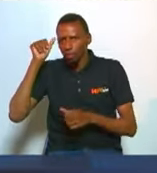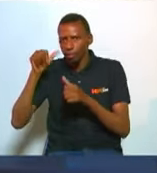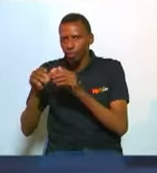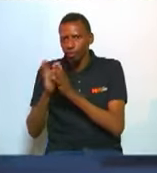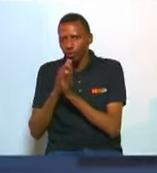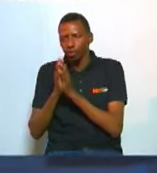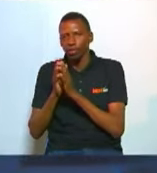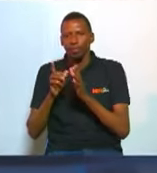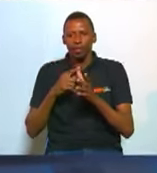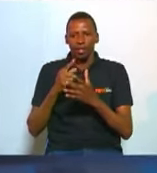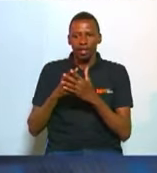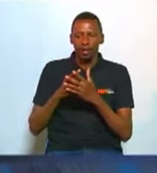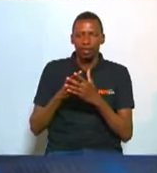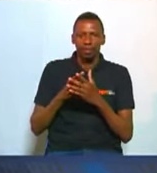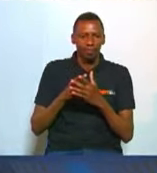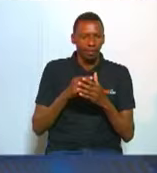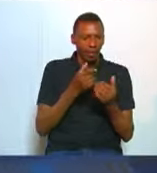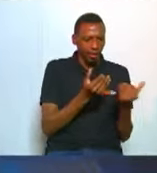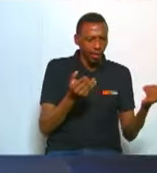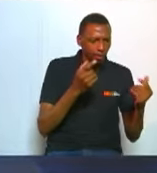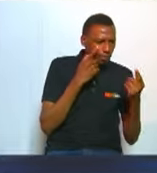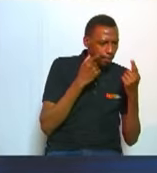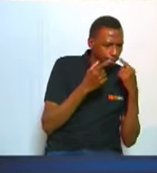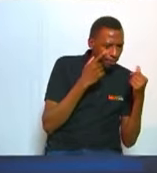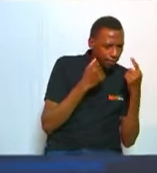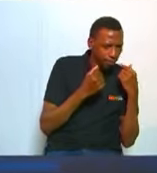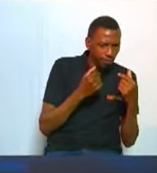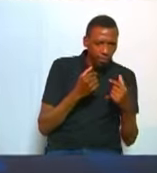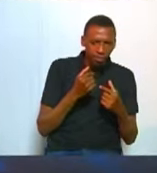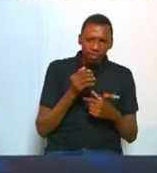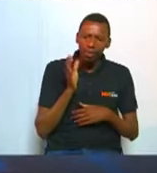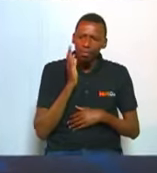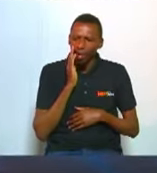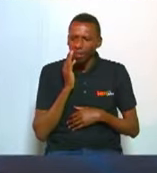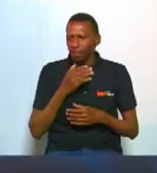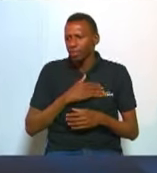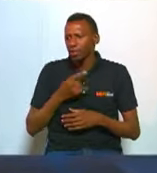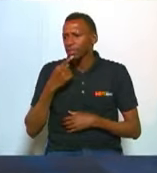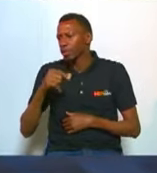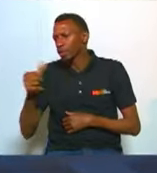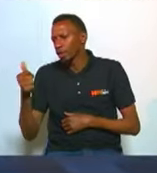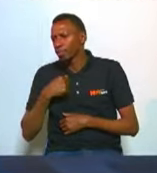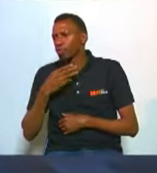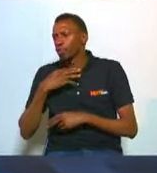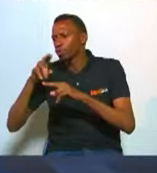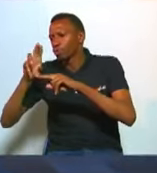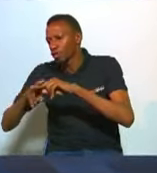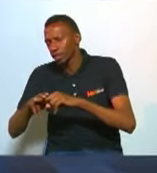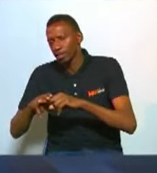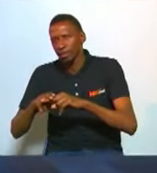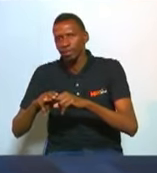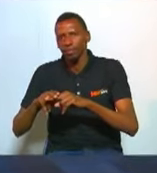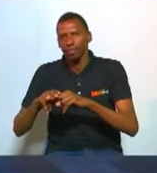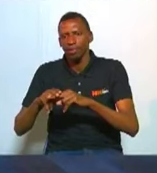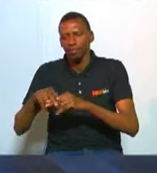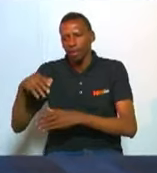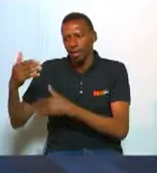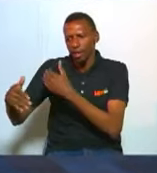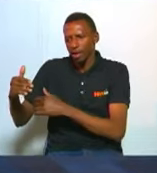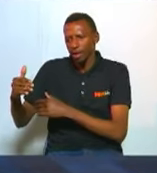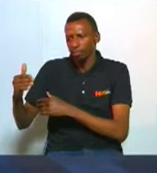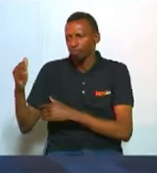and then the child is crying, that mother, can you talk to the other person? I want to sit near the